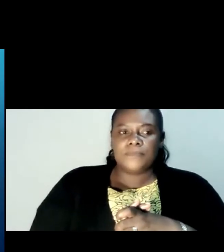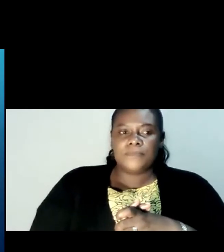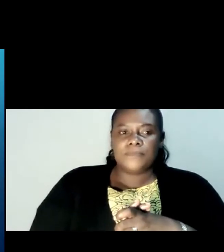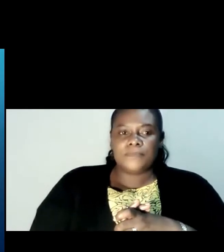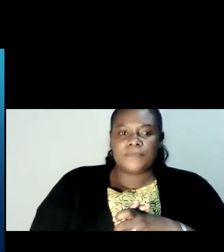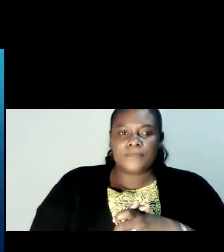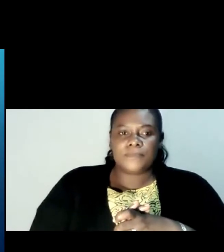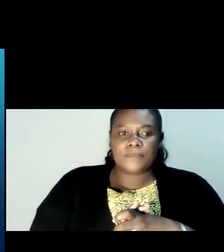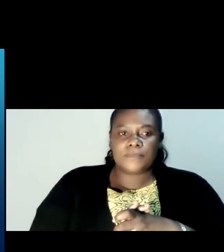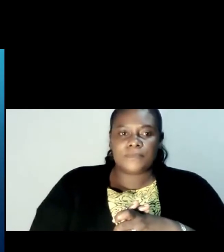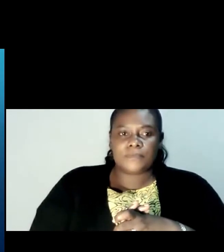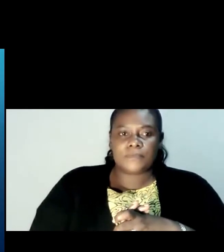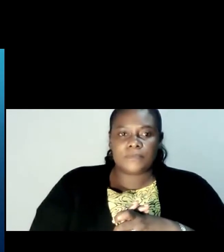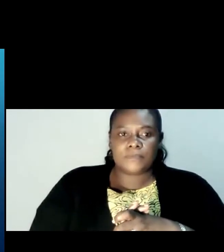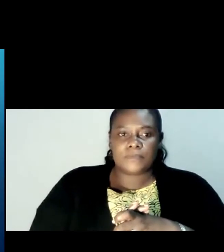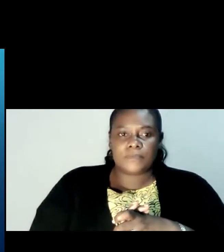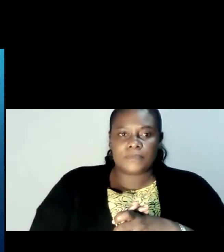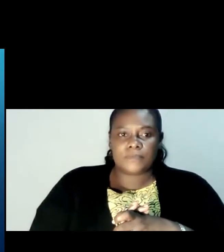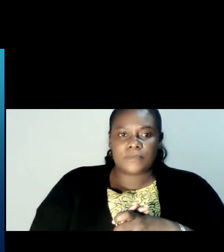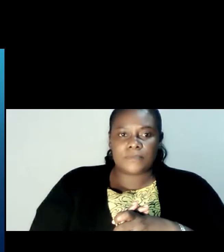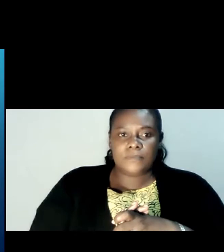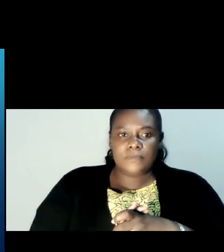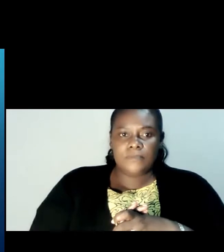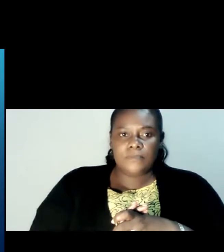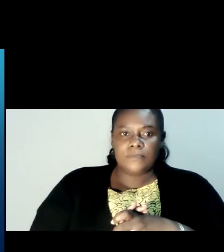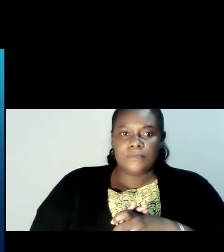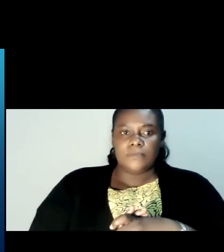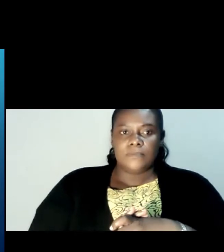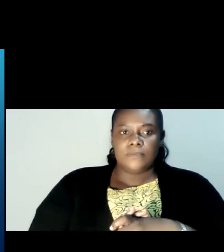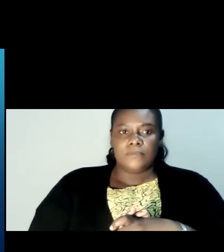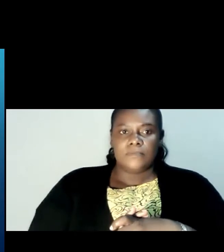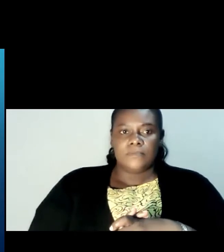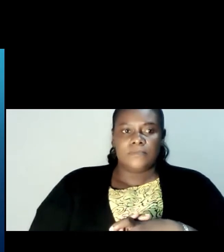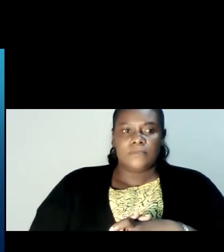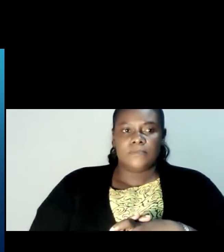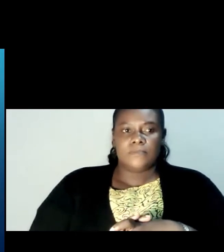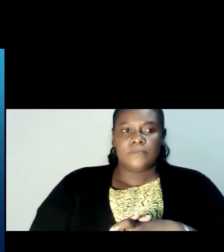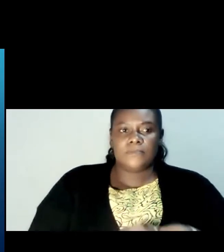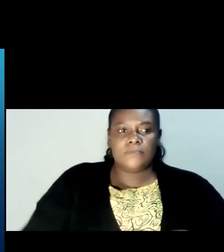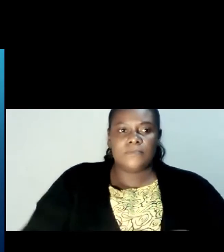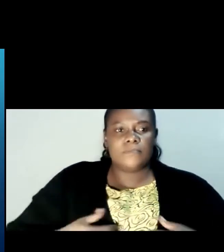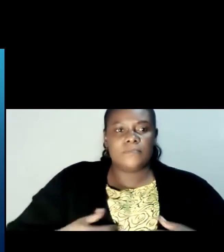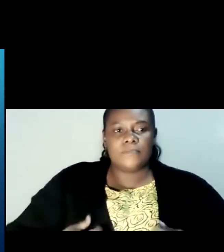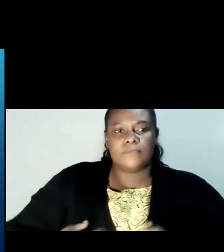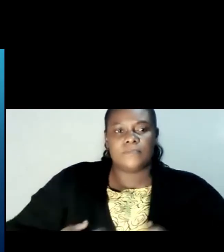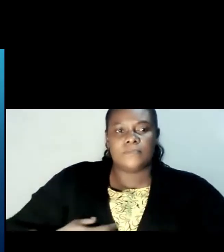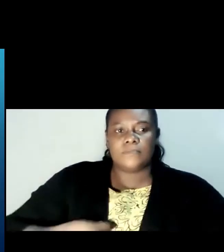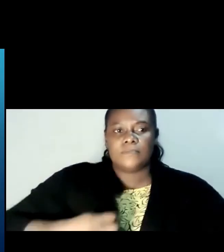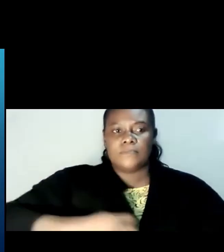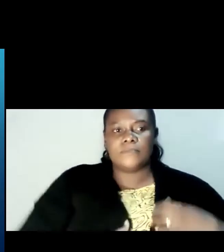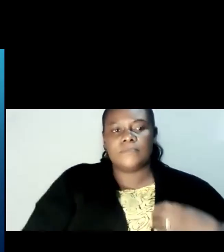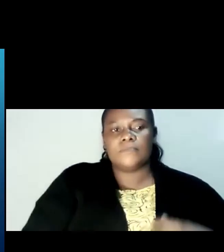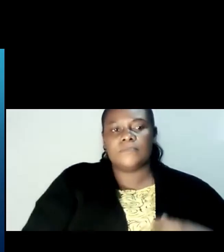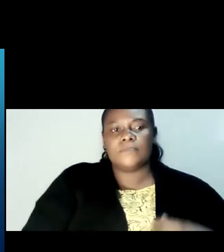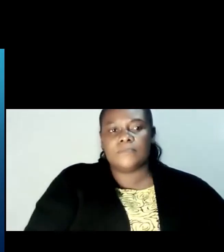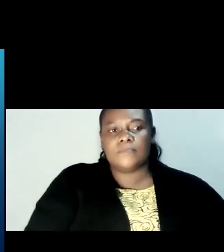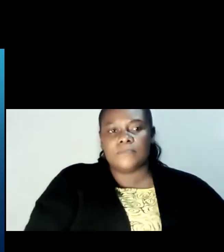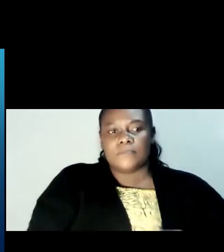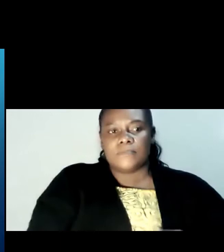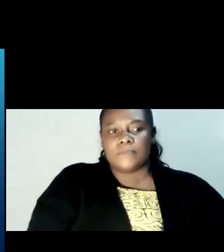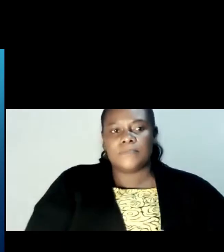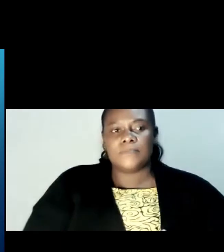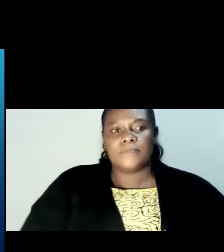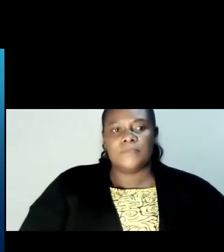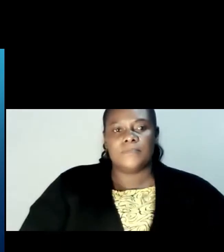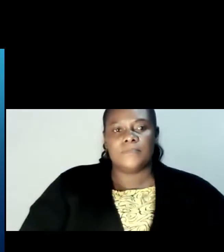All right, so I'm just going to touch briefly on practicing good hygiene. This is also important for health.